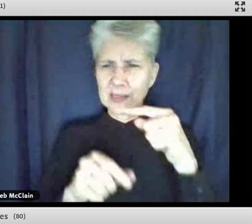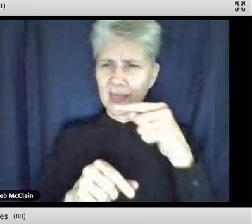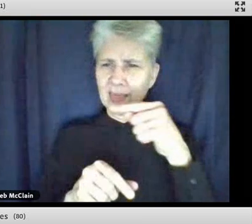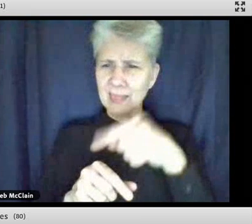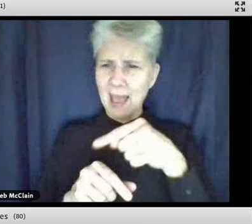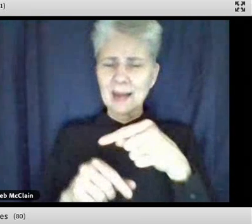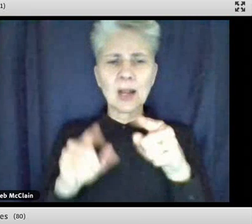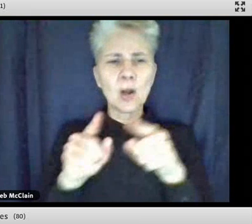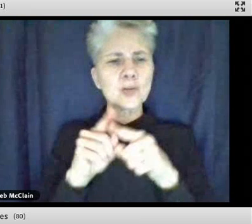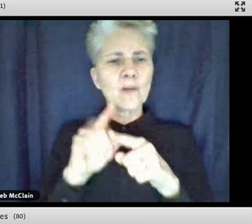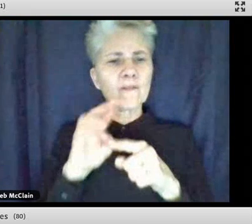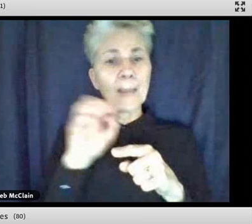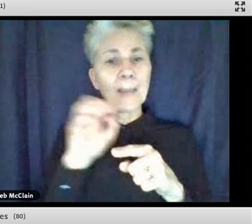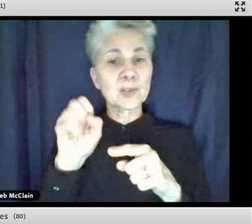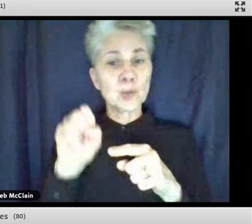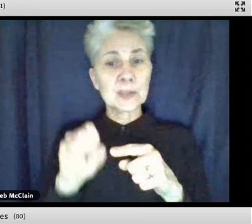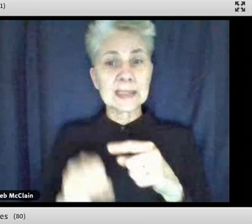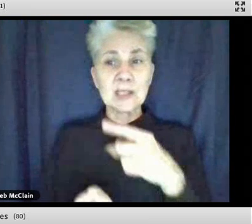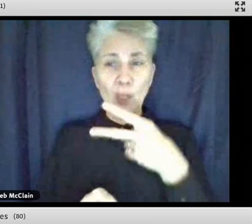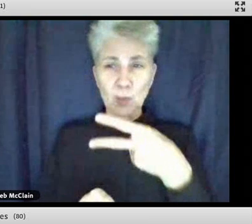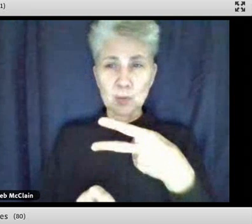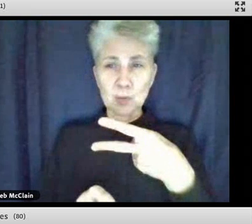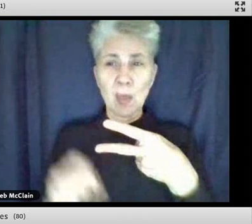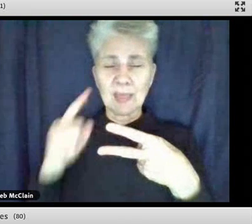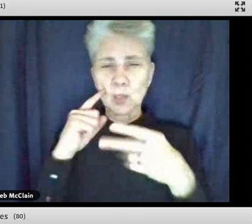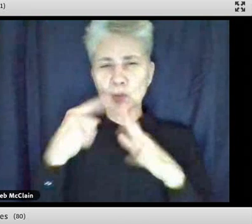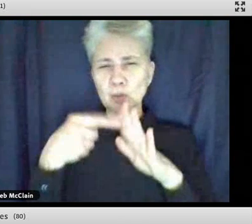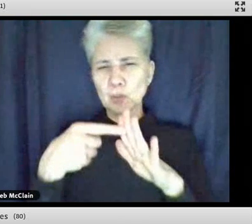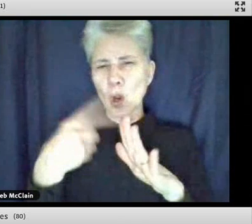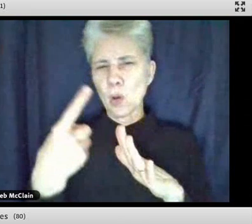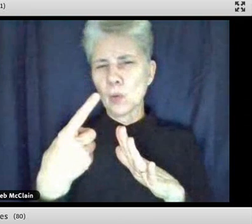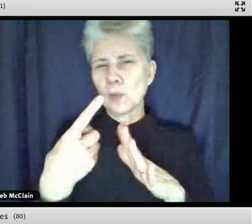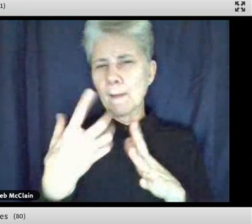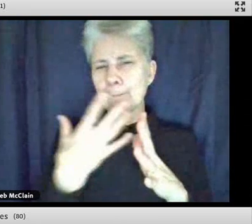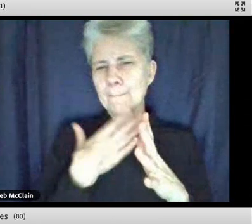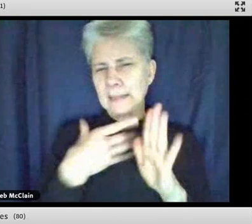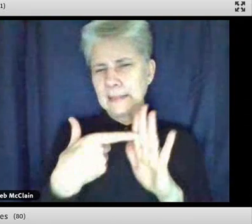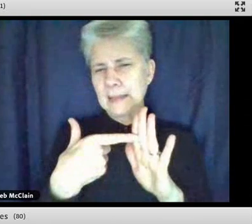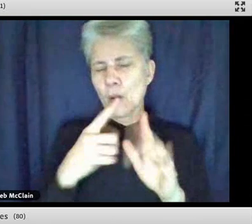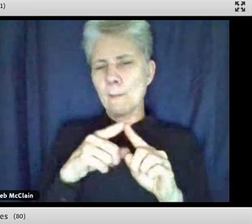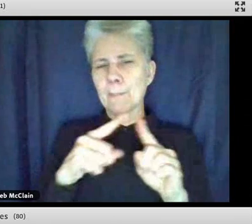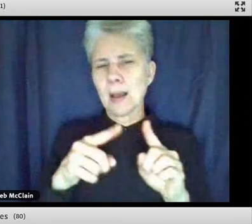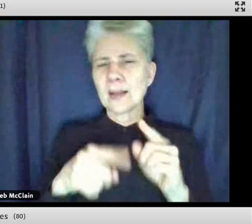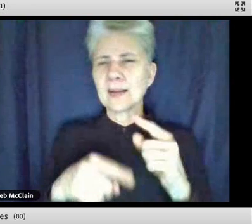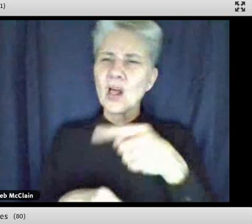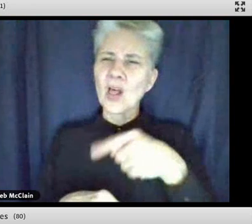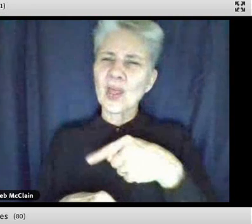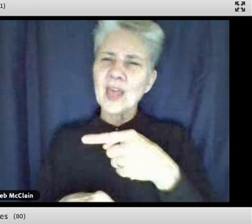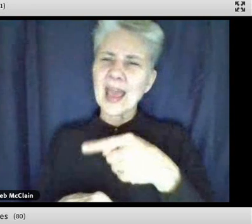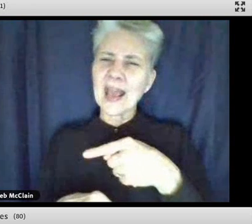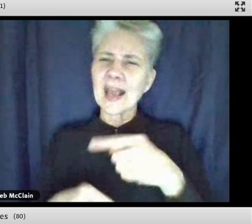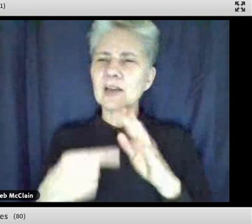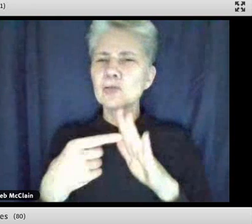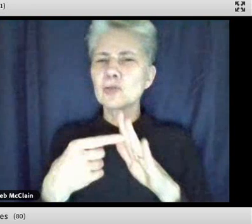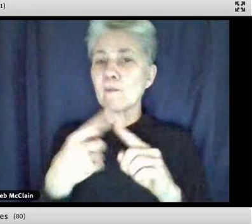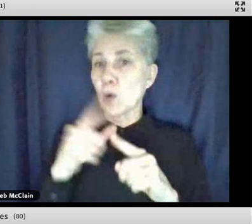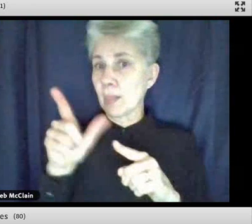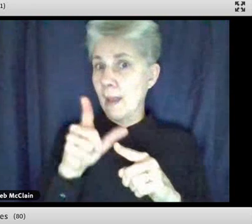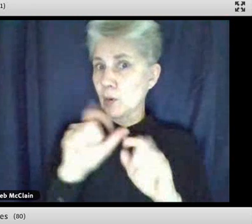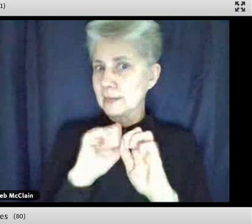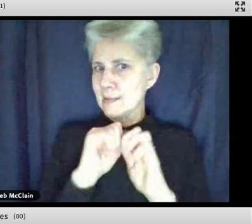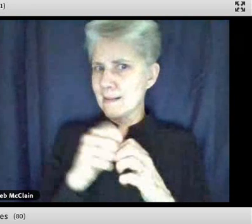for Massachusetts. I think I'm going to show you one of those in my demo, but they show it's for libraries, how